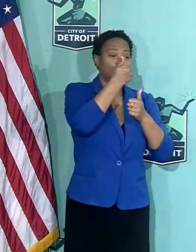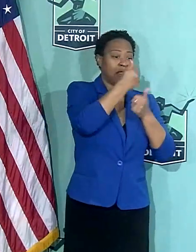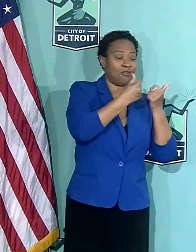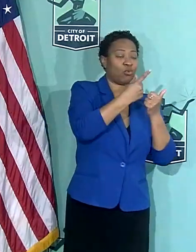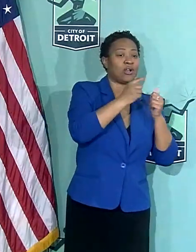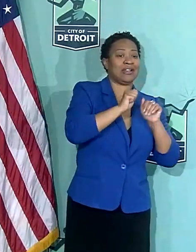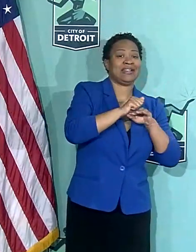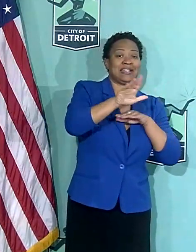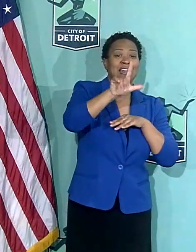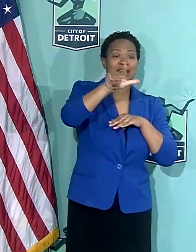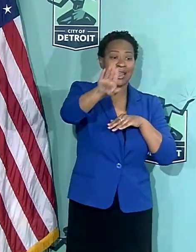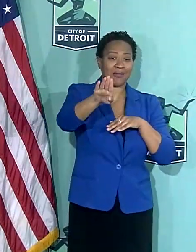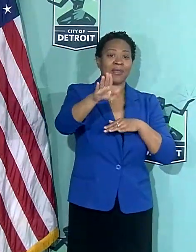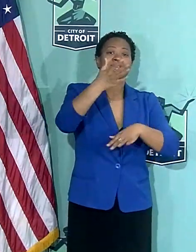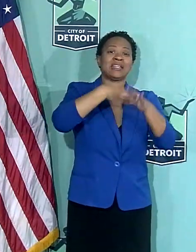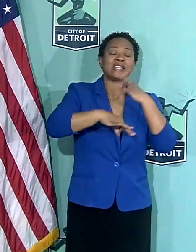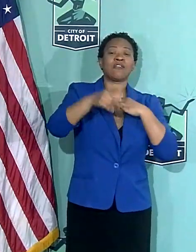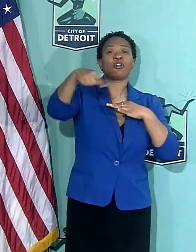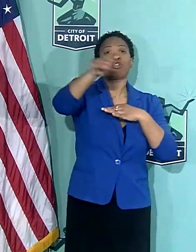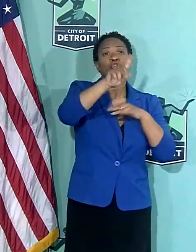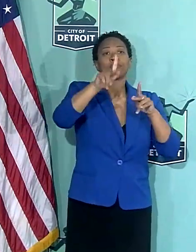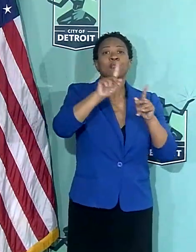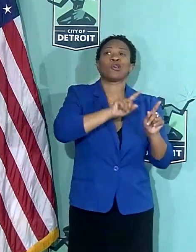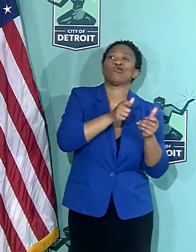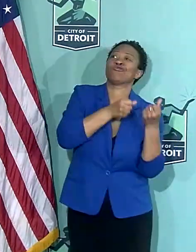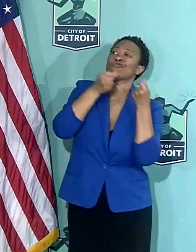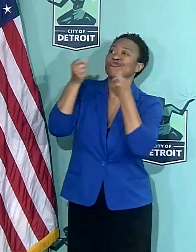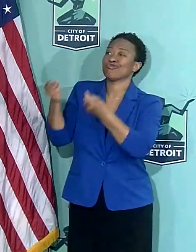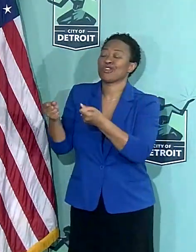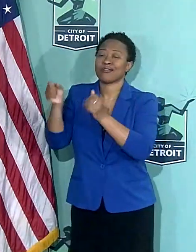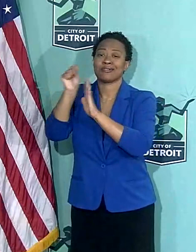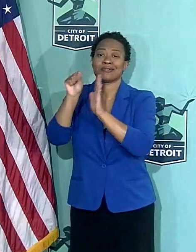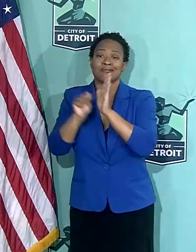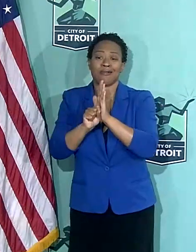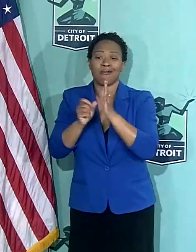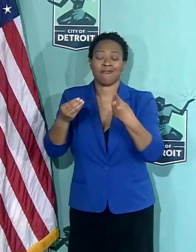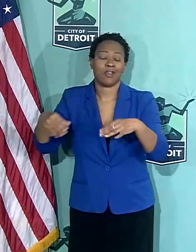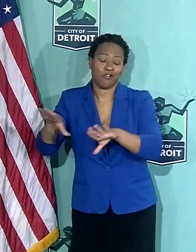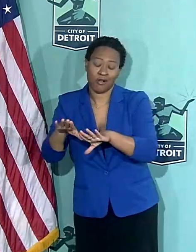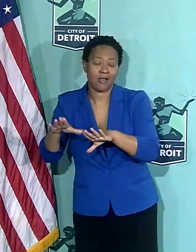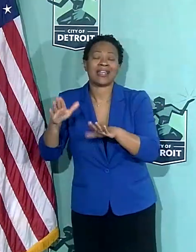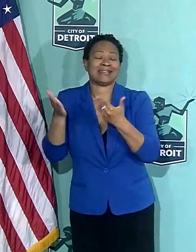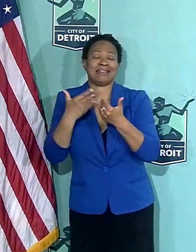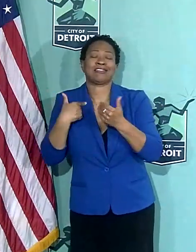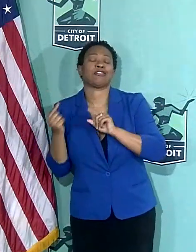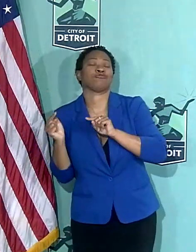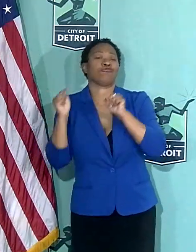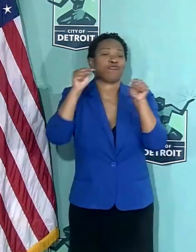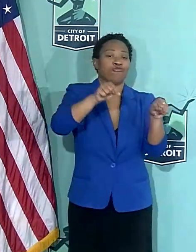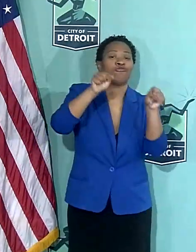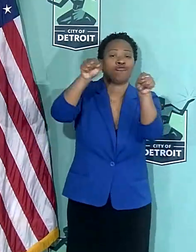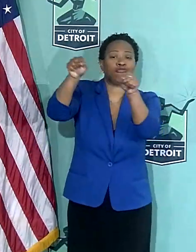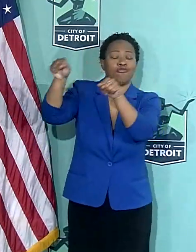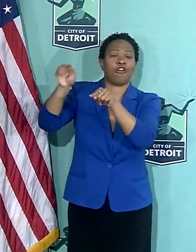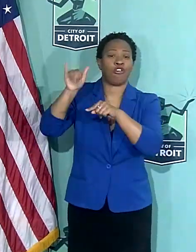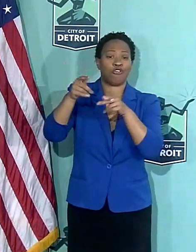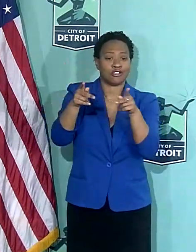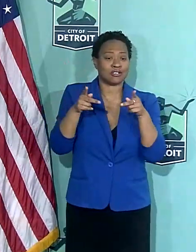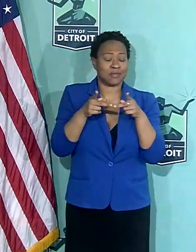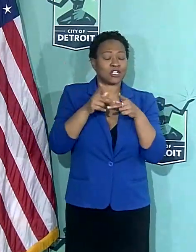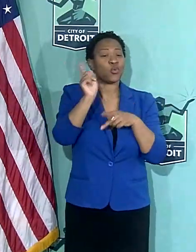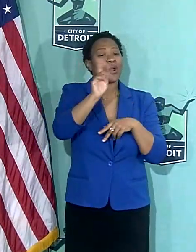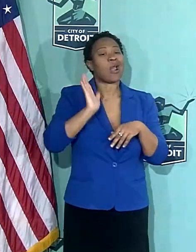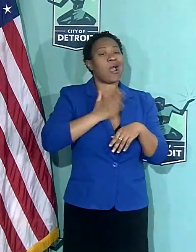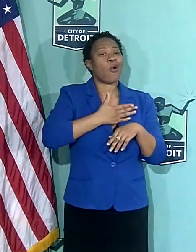all those folks to get in a car and go to the fairgrounds. So that's kind of the way we're looking at that is places where our elderly are